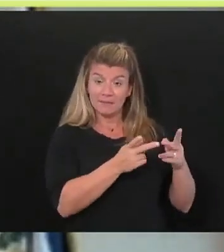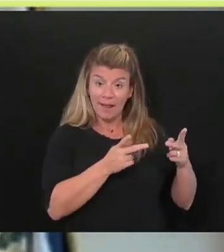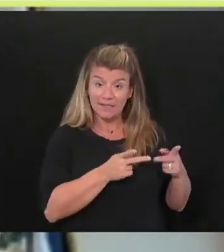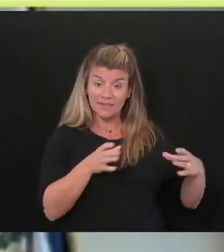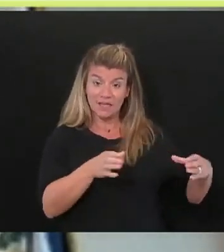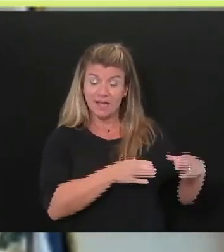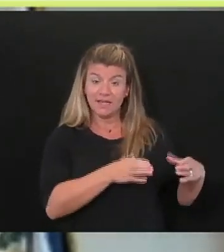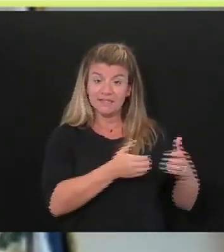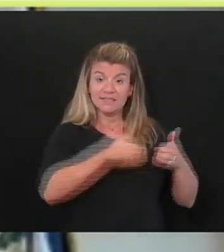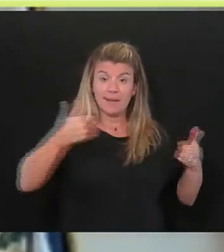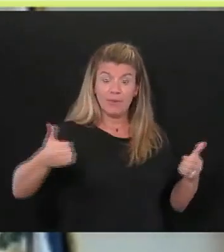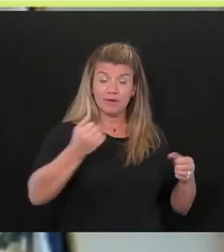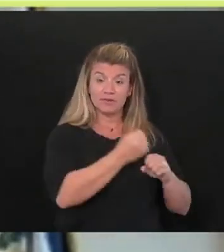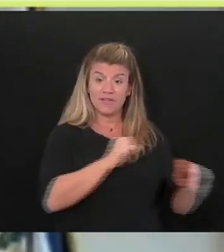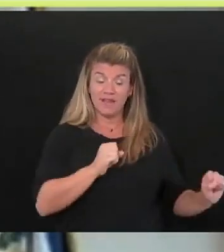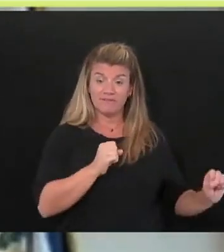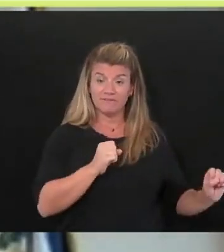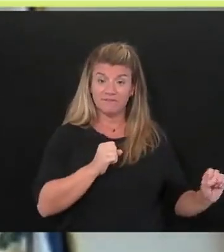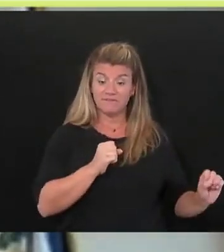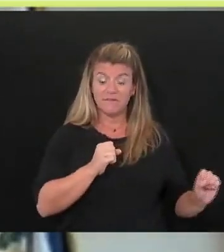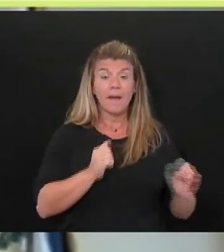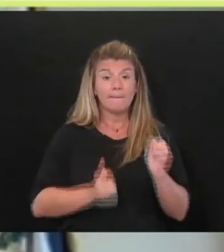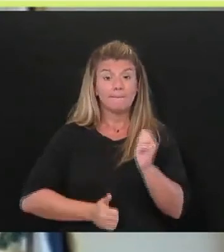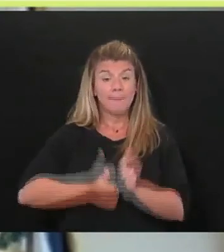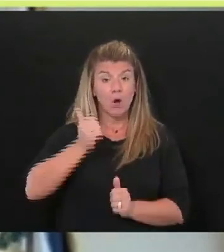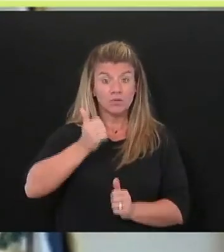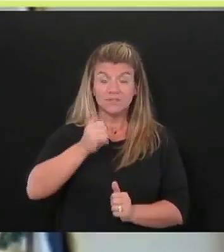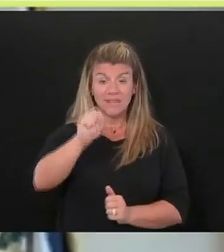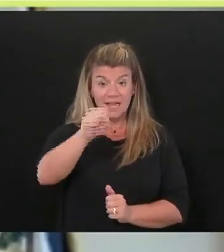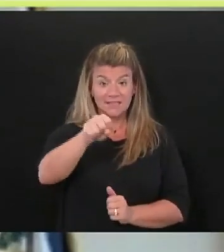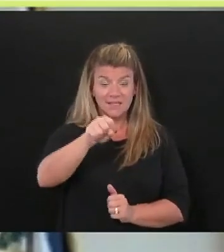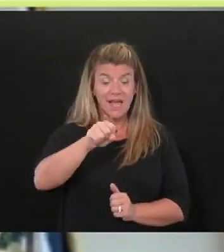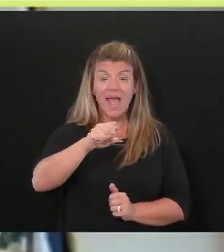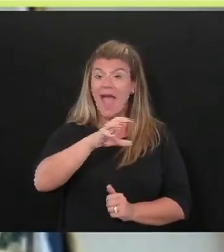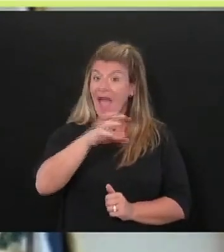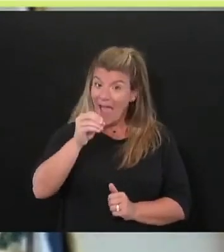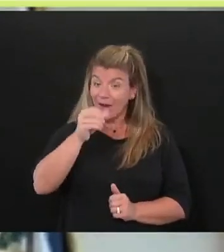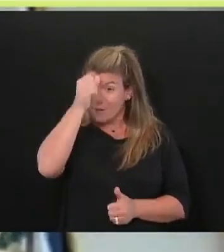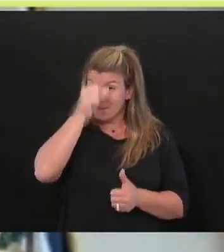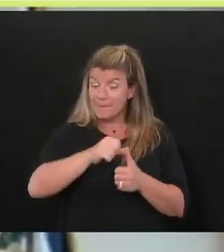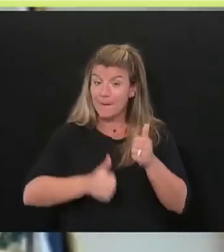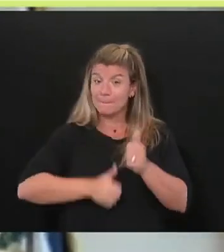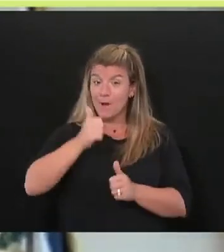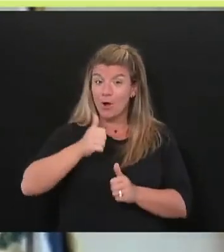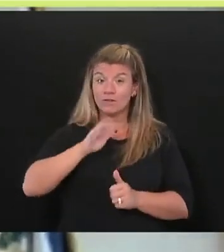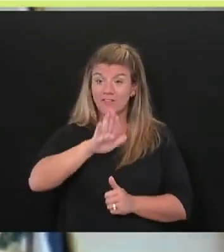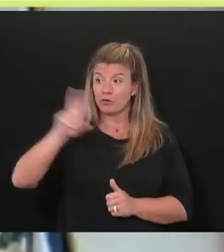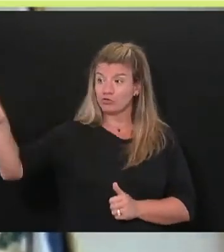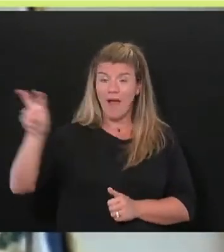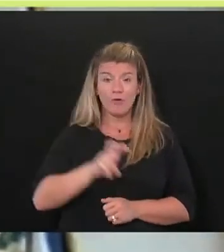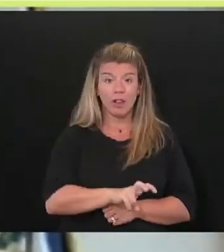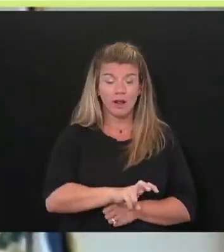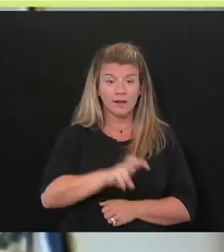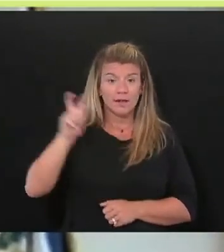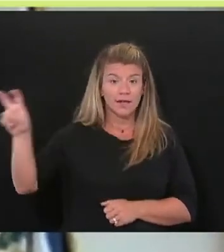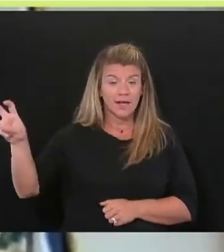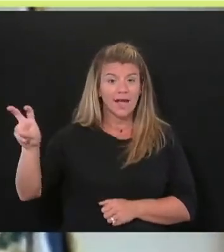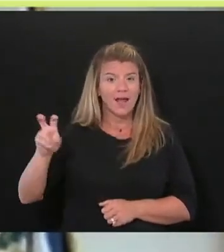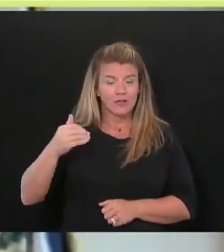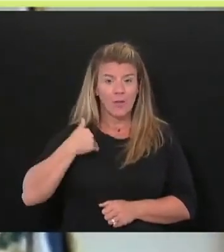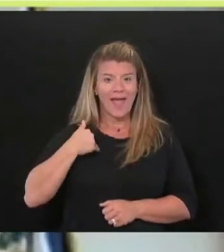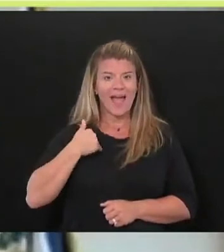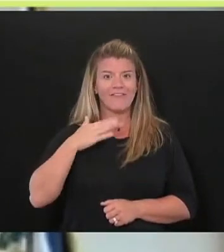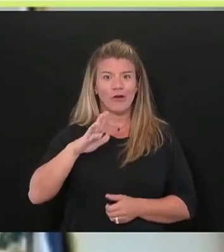is safe. Most of these cases are travel-related cases, so the hospitals are part of the community, and when they have staff